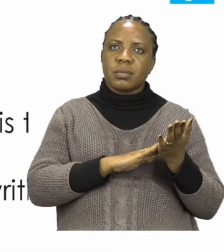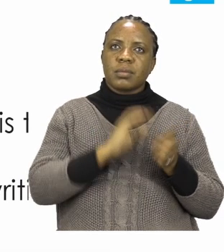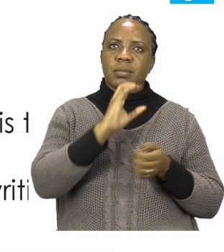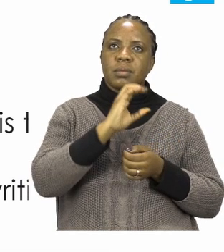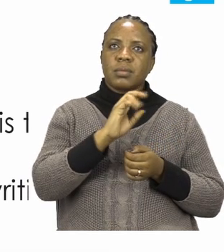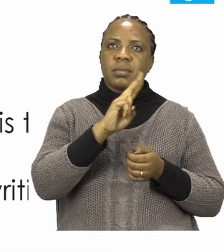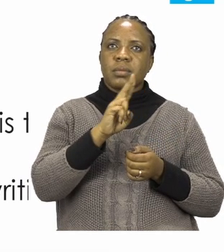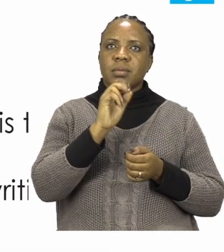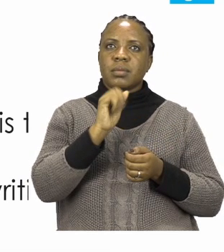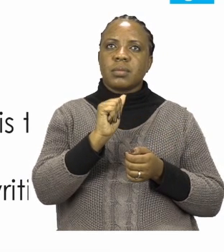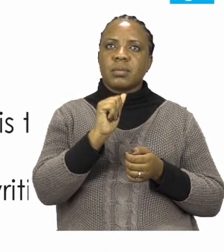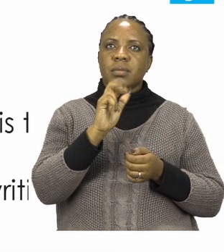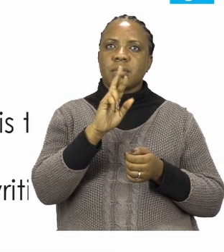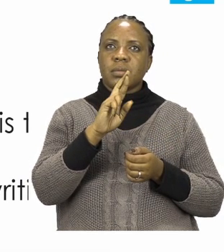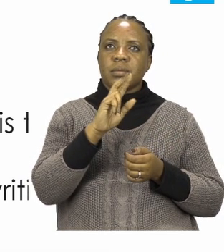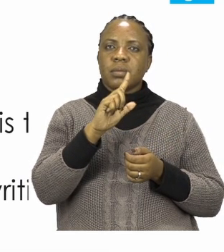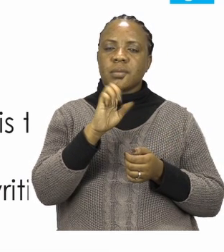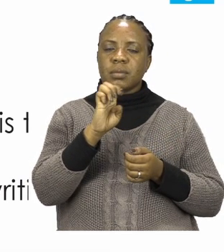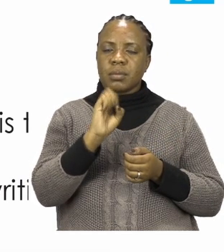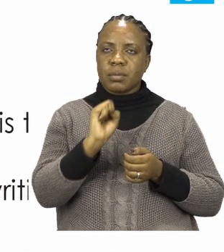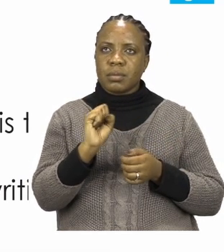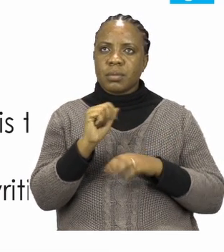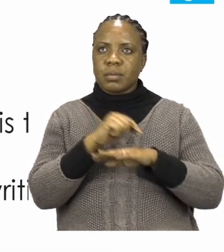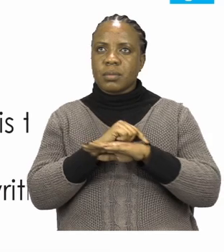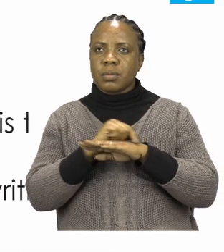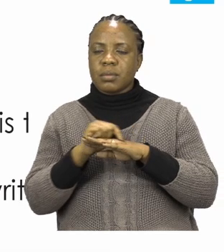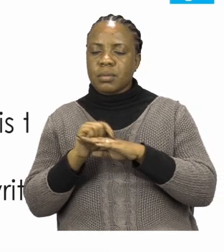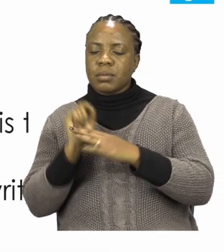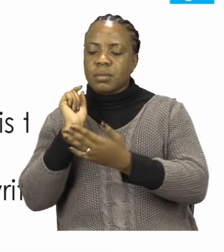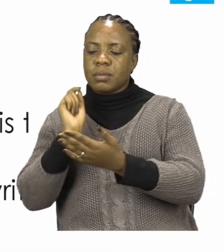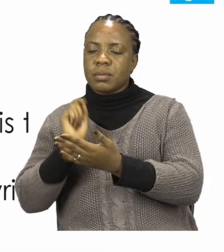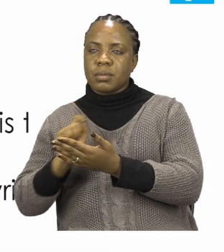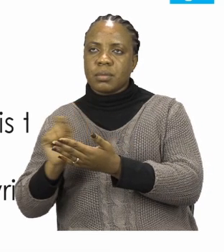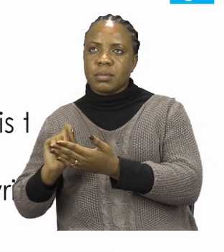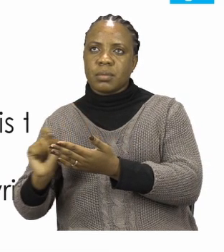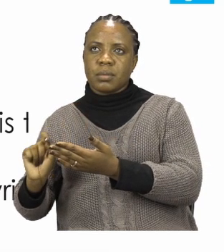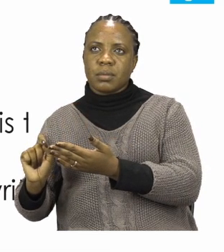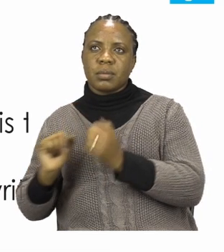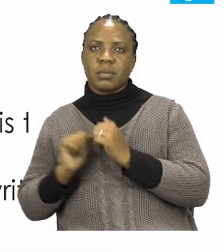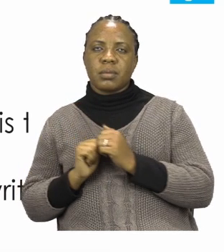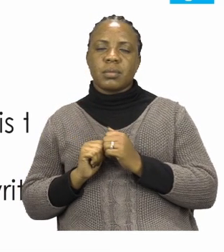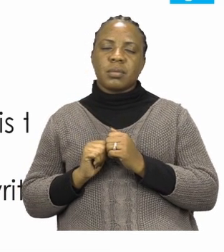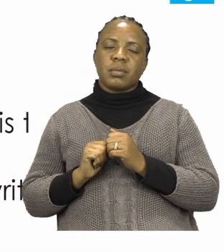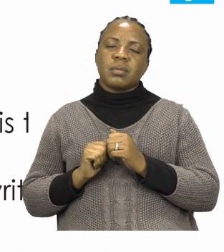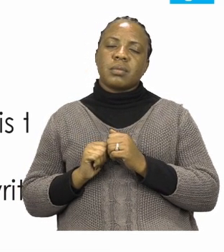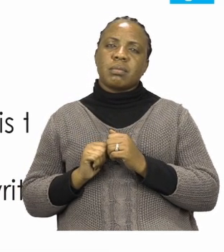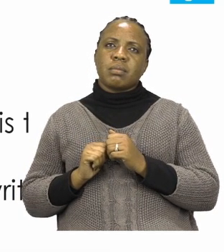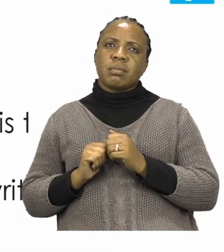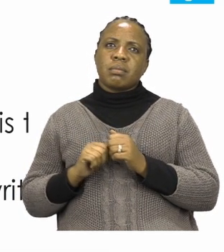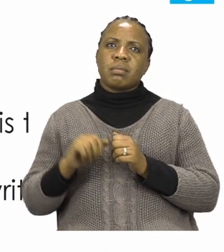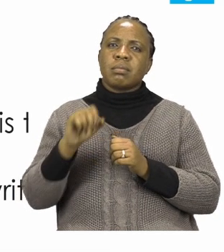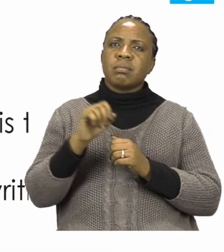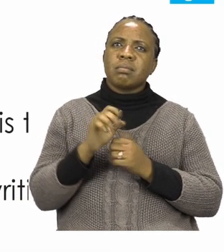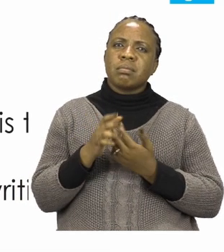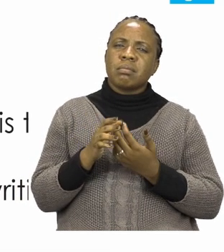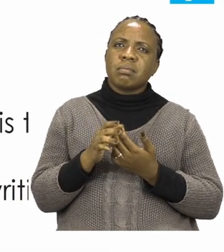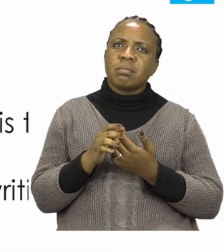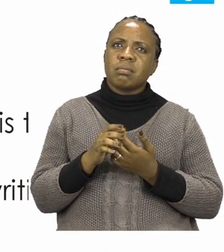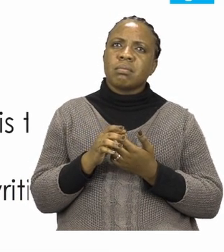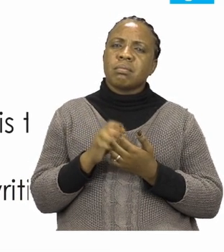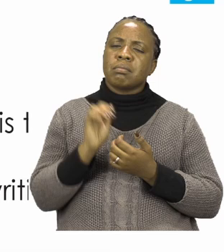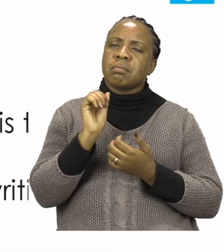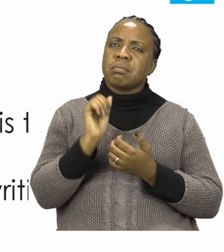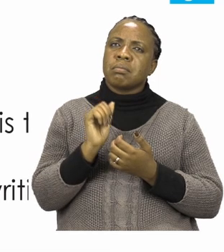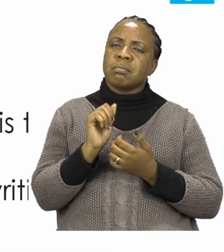and Charles dash writing. Do we say Frank and Charles